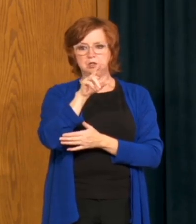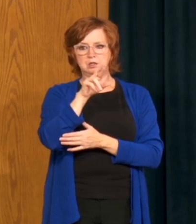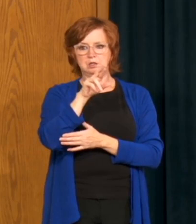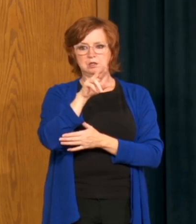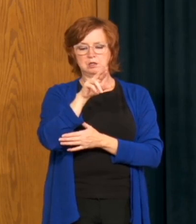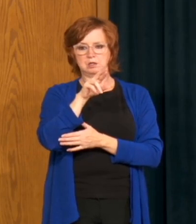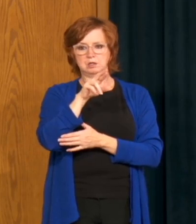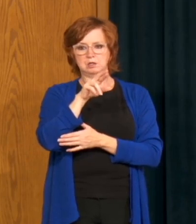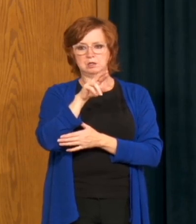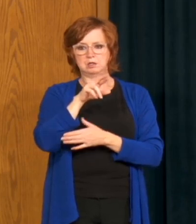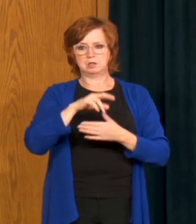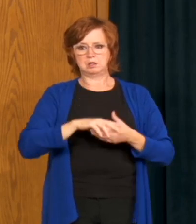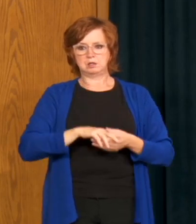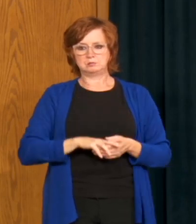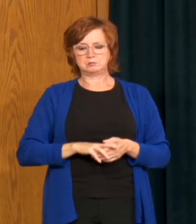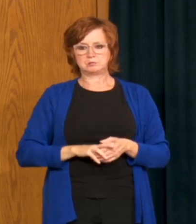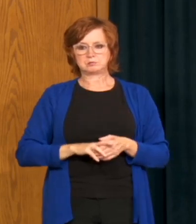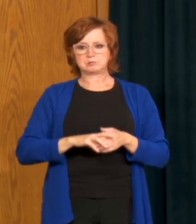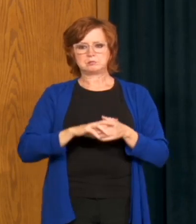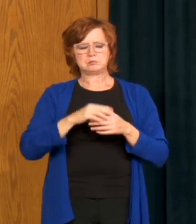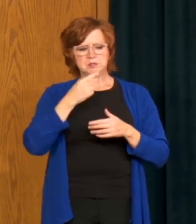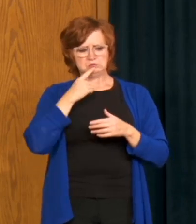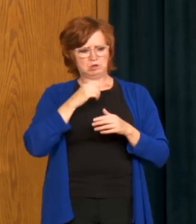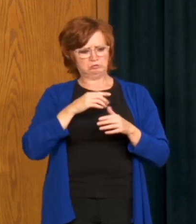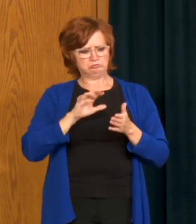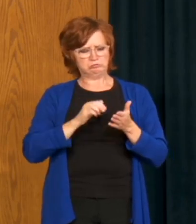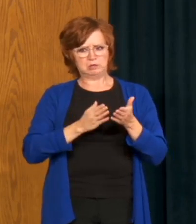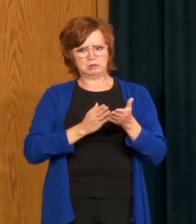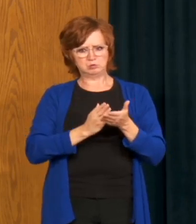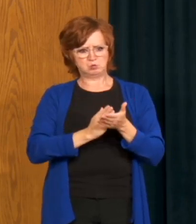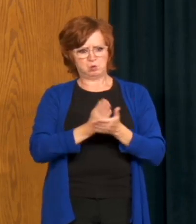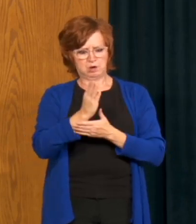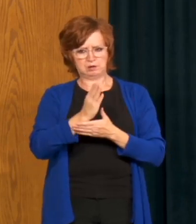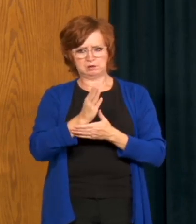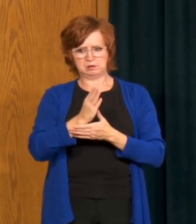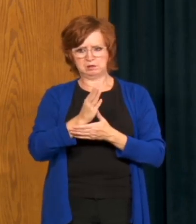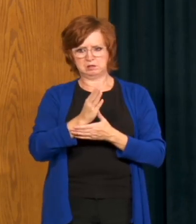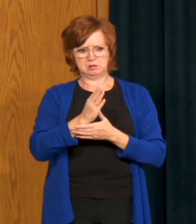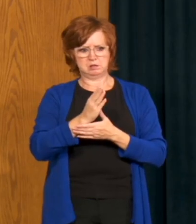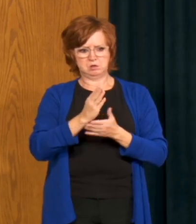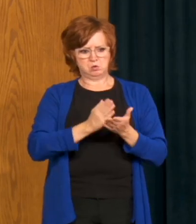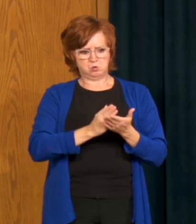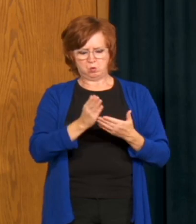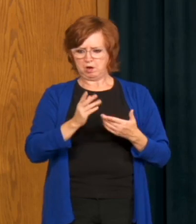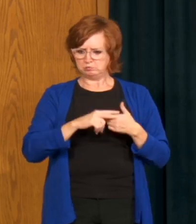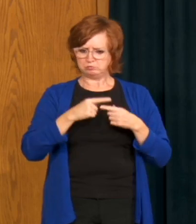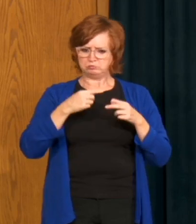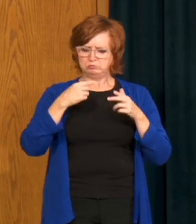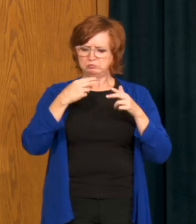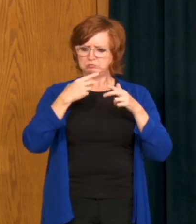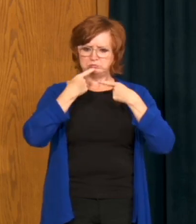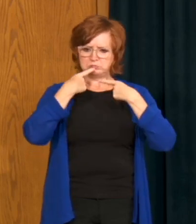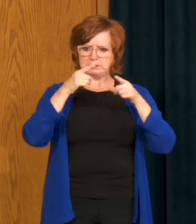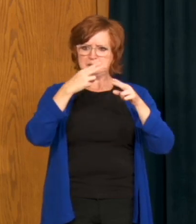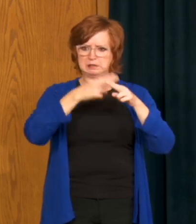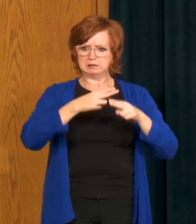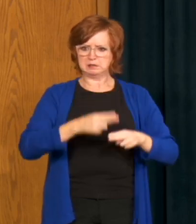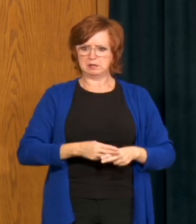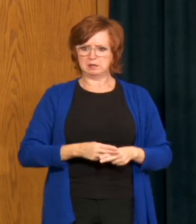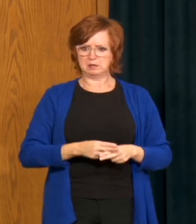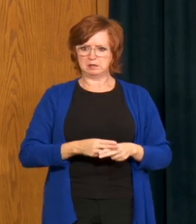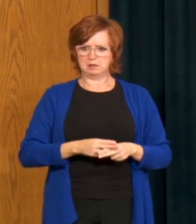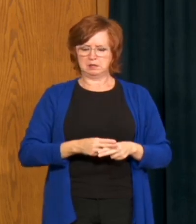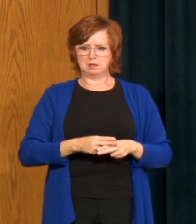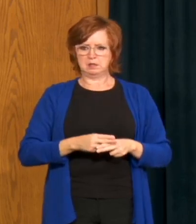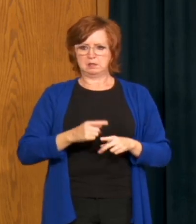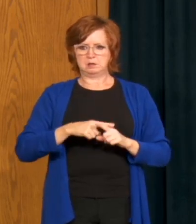the most common question I get from the public is COVID in my community? And I know you've answered in the past that we have to act as if it's everywhere, and I think everyone's been